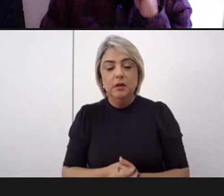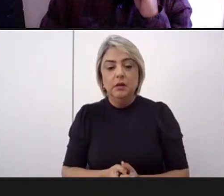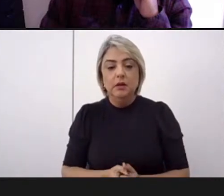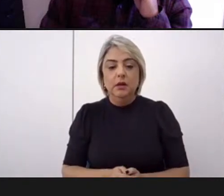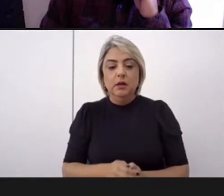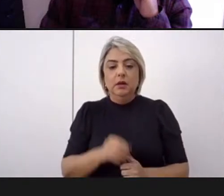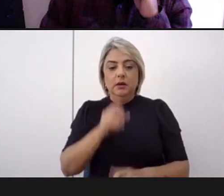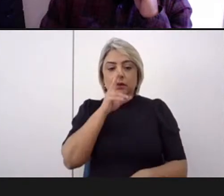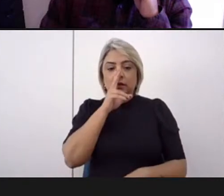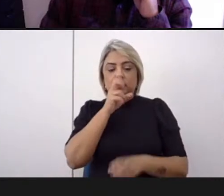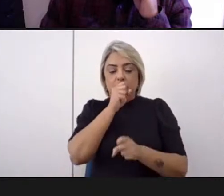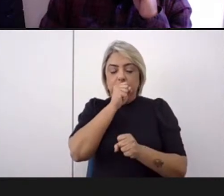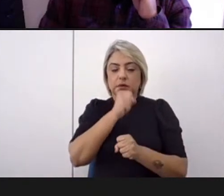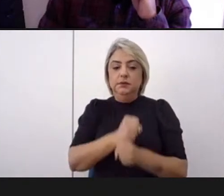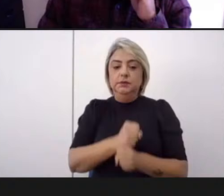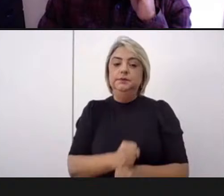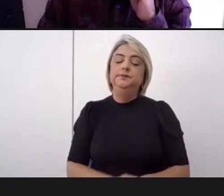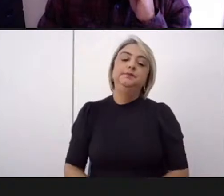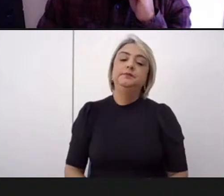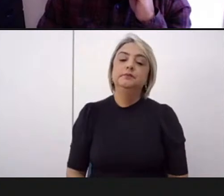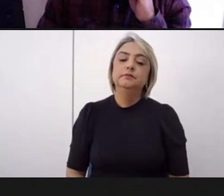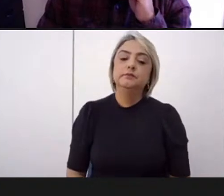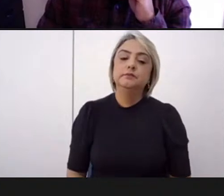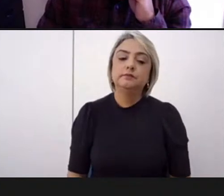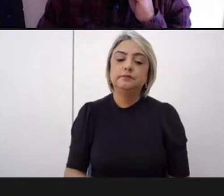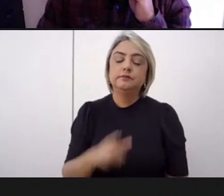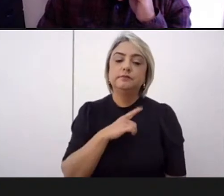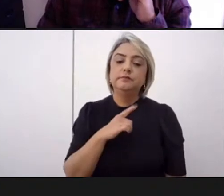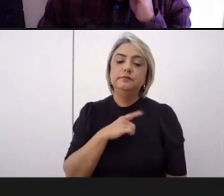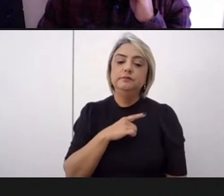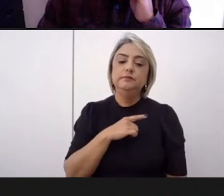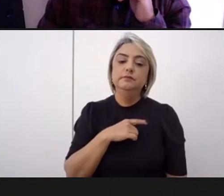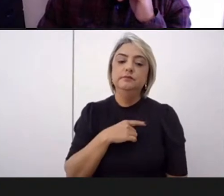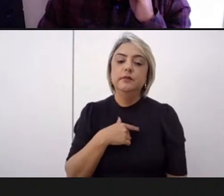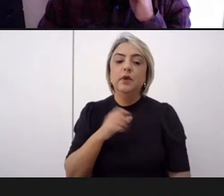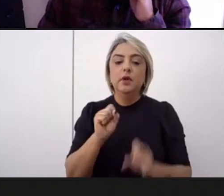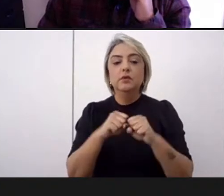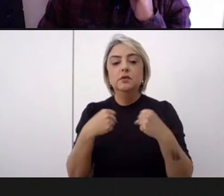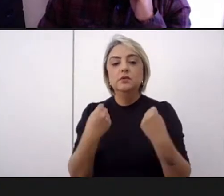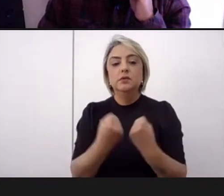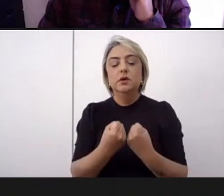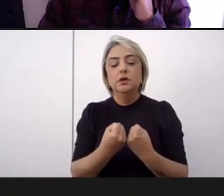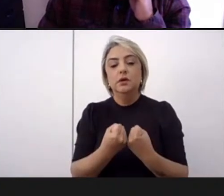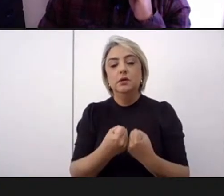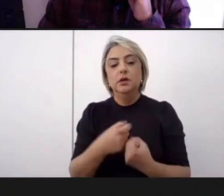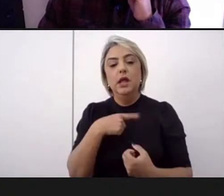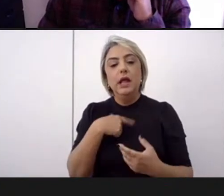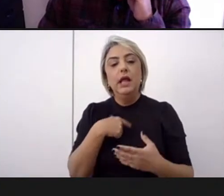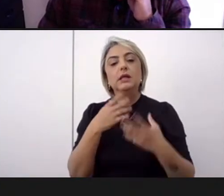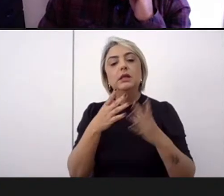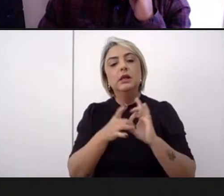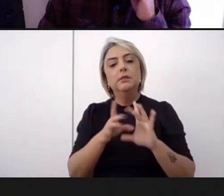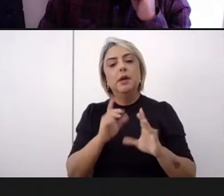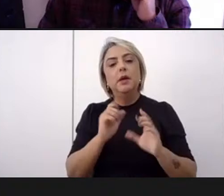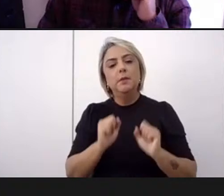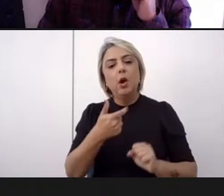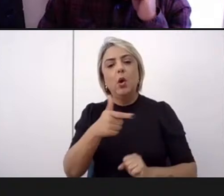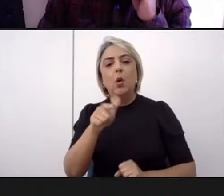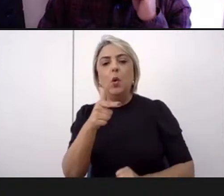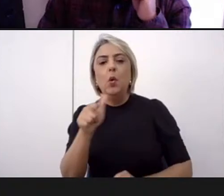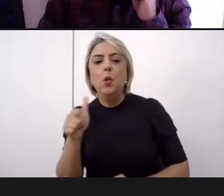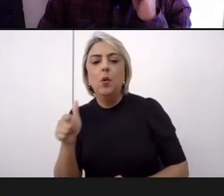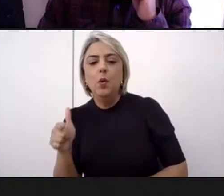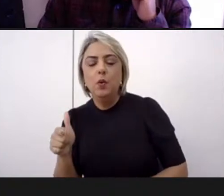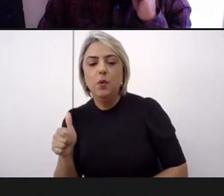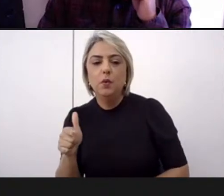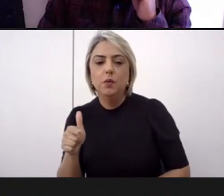the judicial forums offer new possibilities to constrain the state to